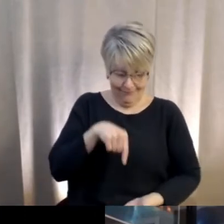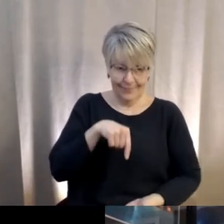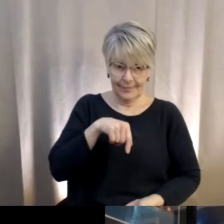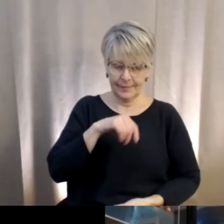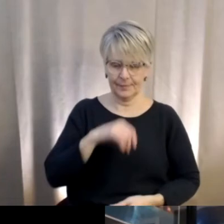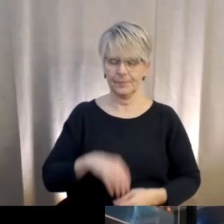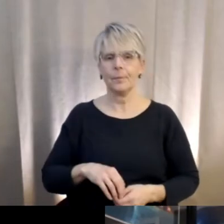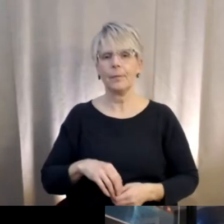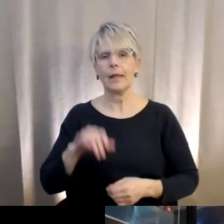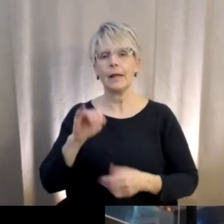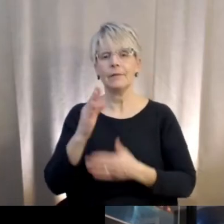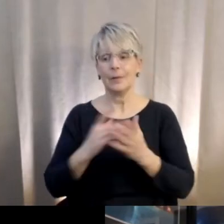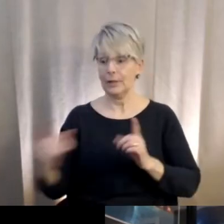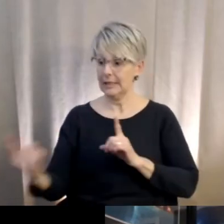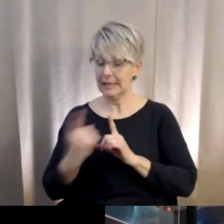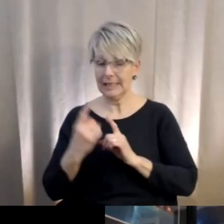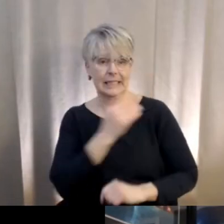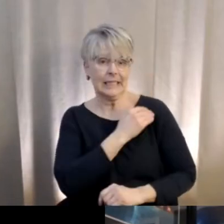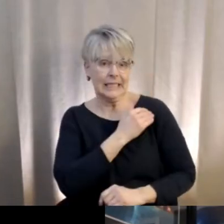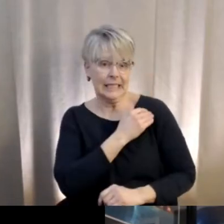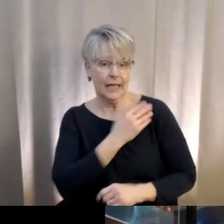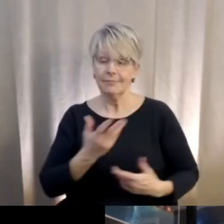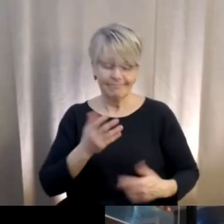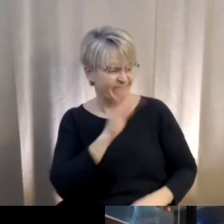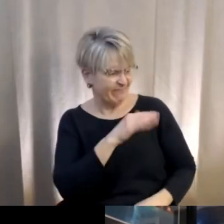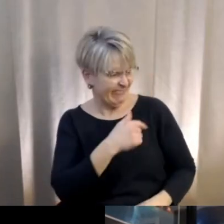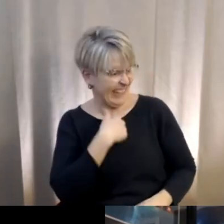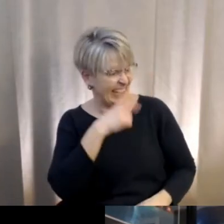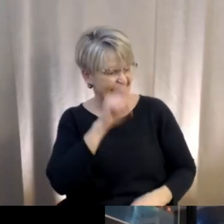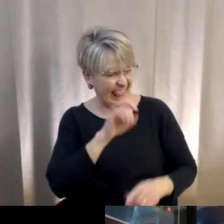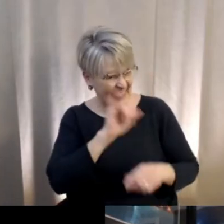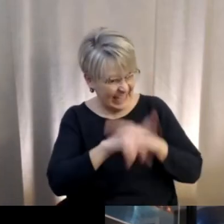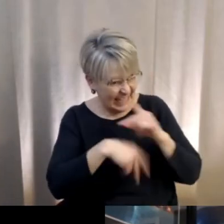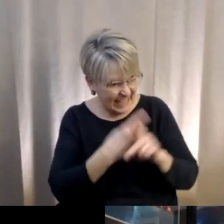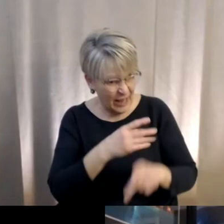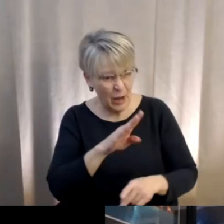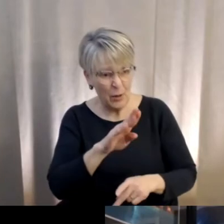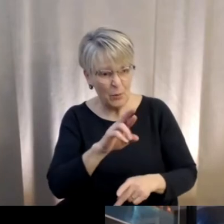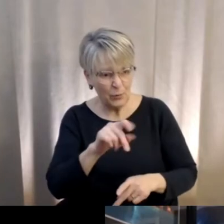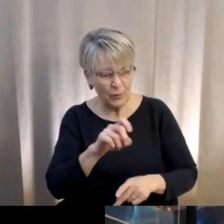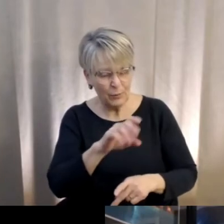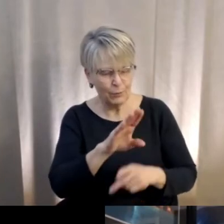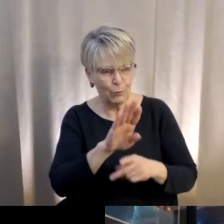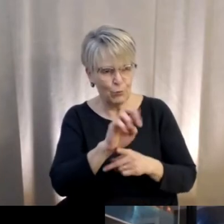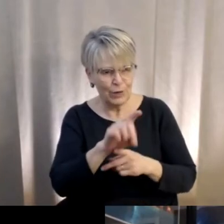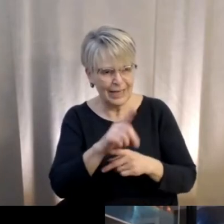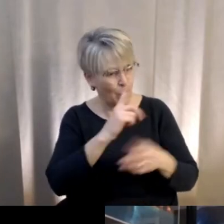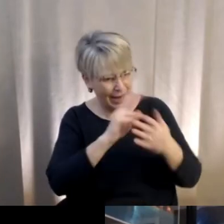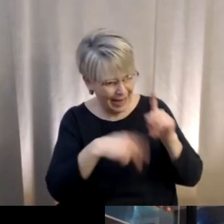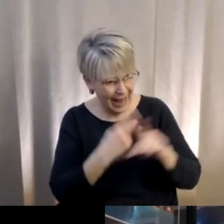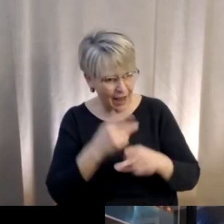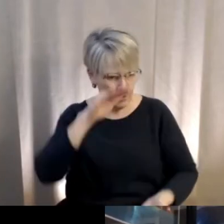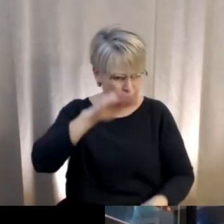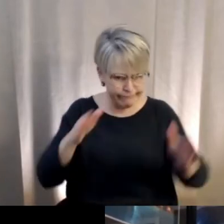So if someone comes to me being like, you know what, I need like a certain type of breed of dog for size and mobility or whatever the circumstance is. And I'm like,